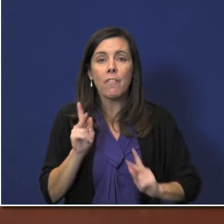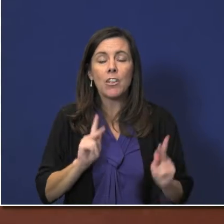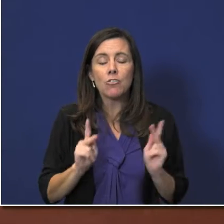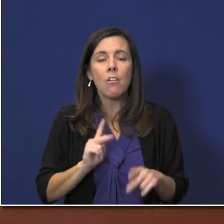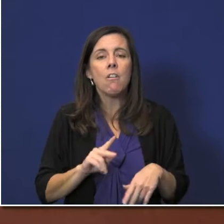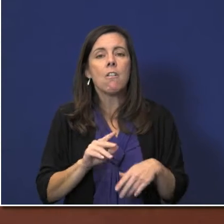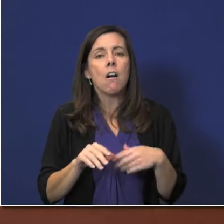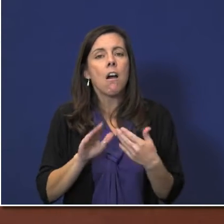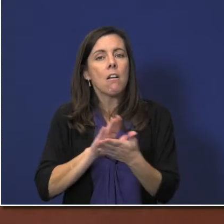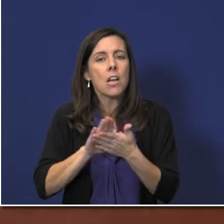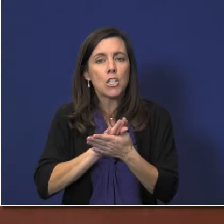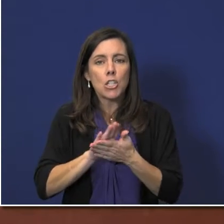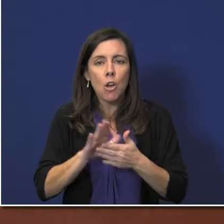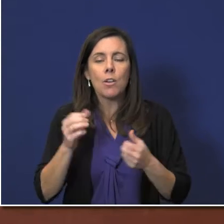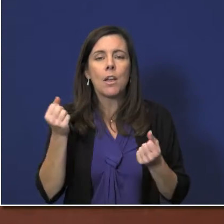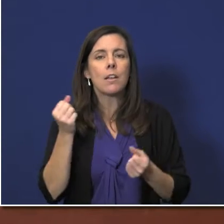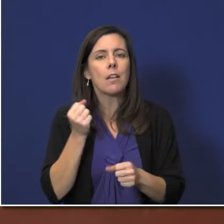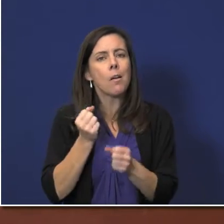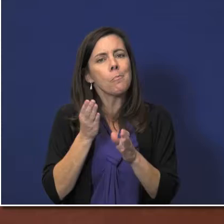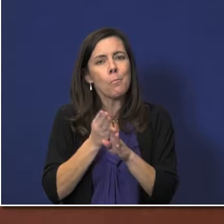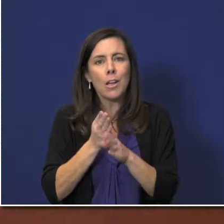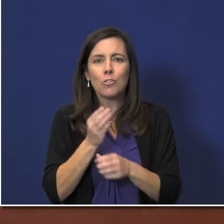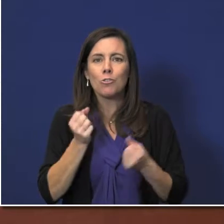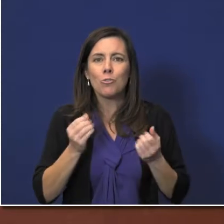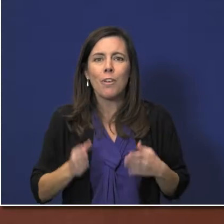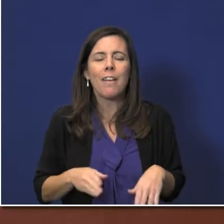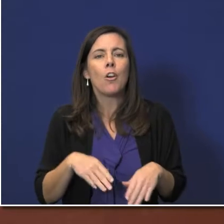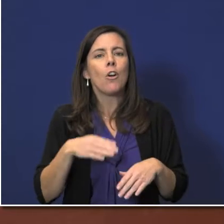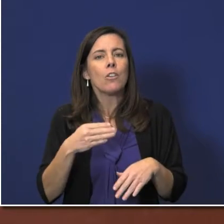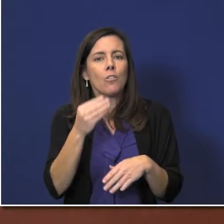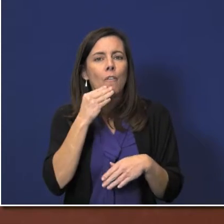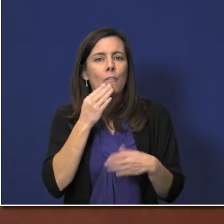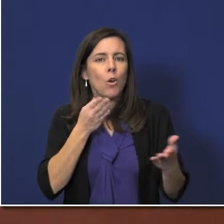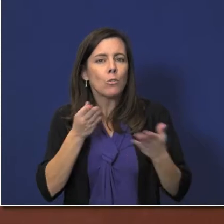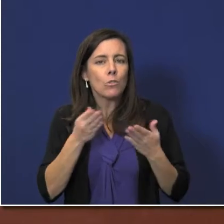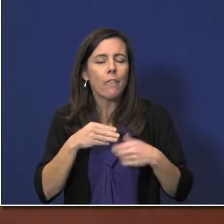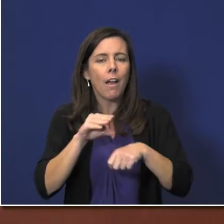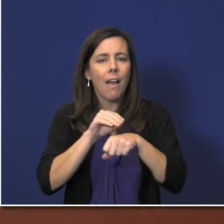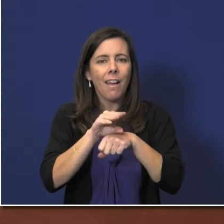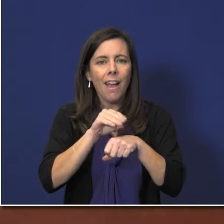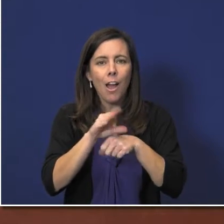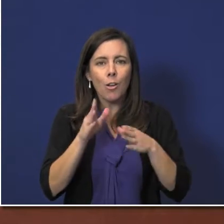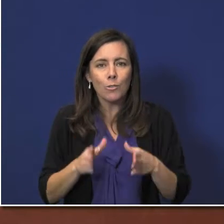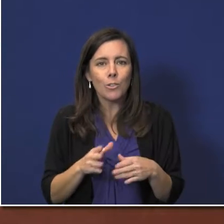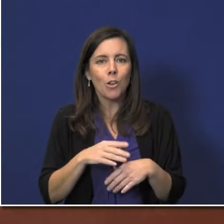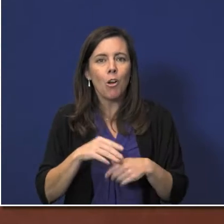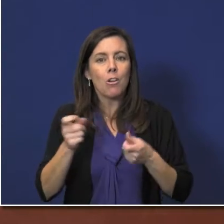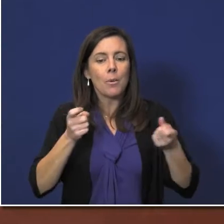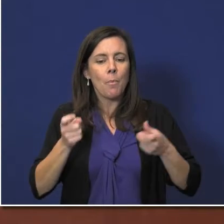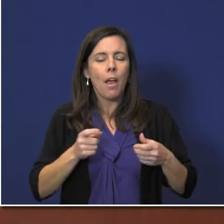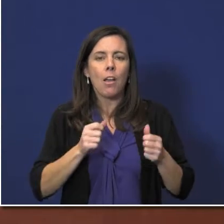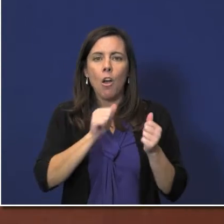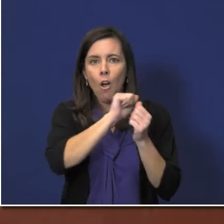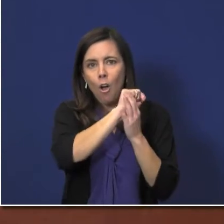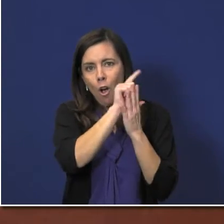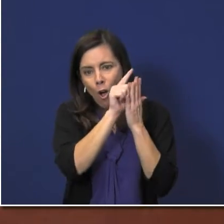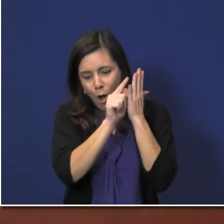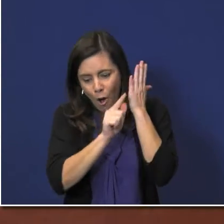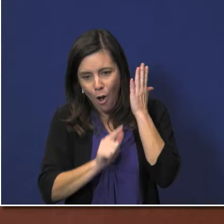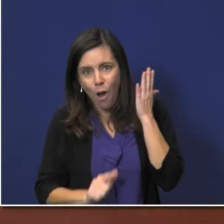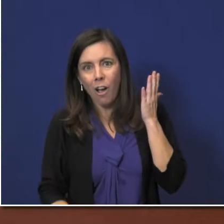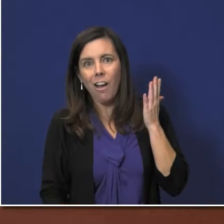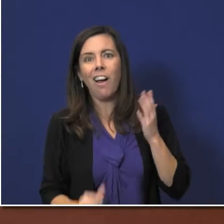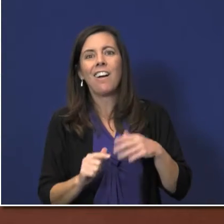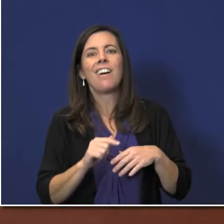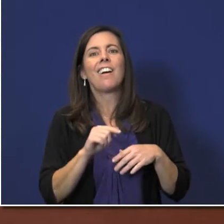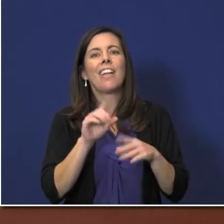custodians, bus drivers, food service workers, counselors, administrators, and all the many other district